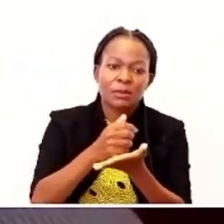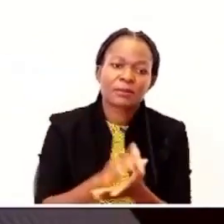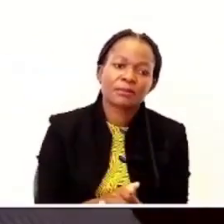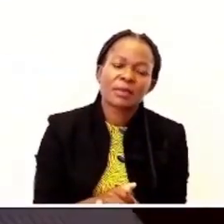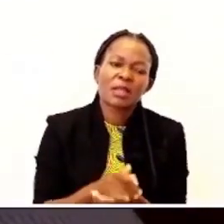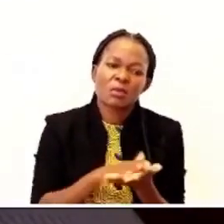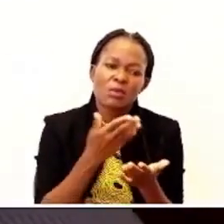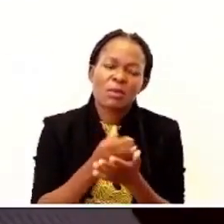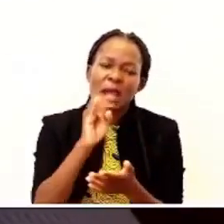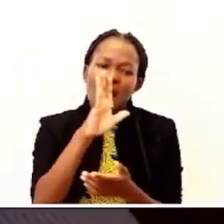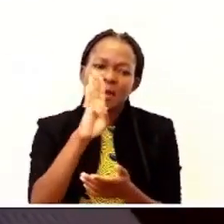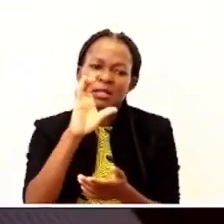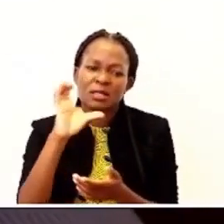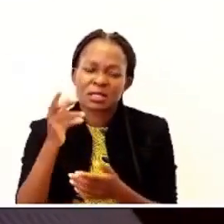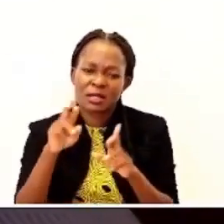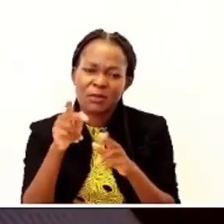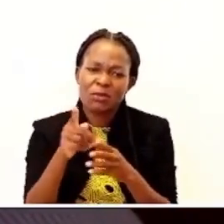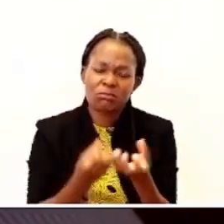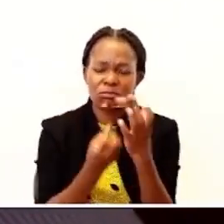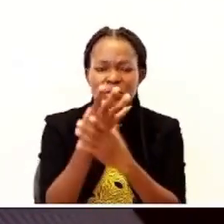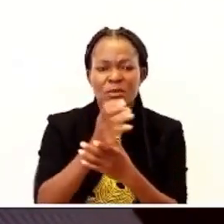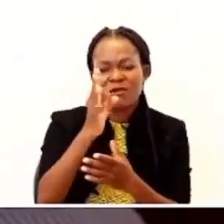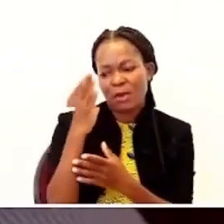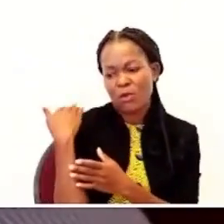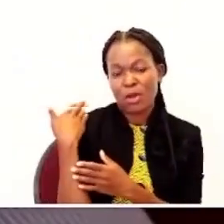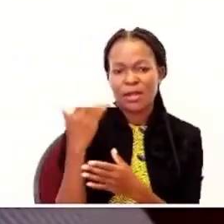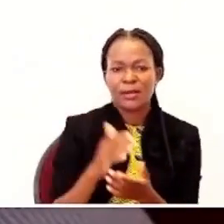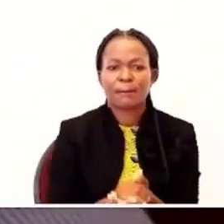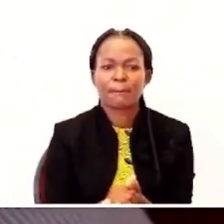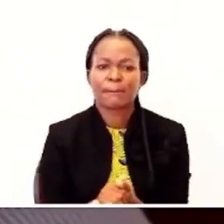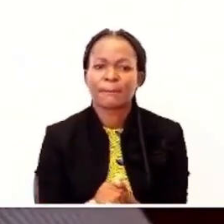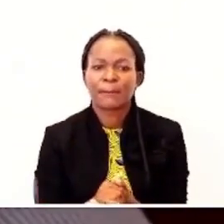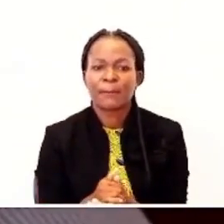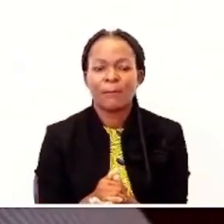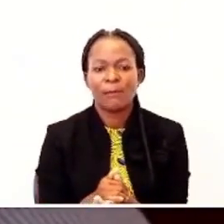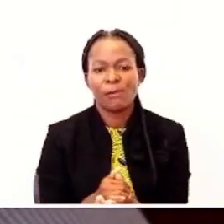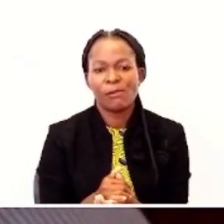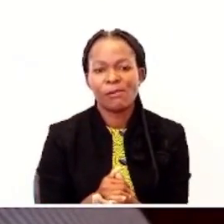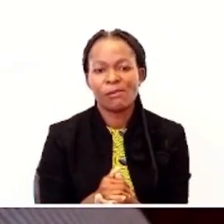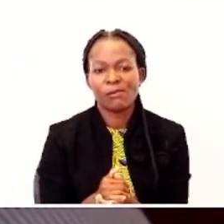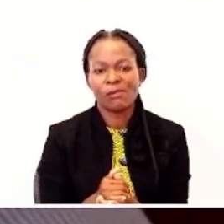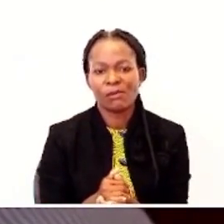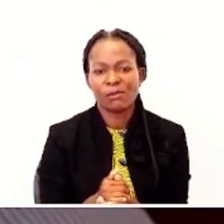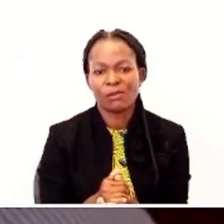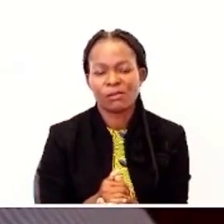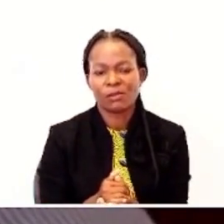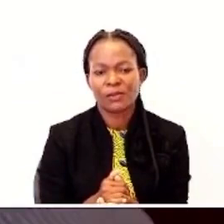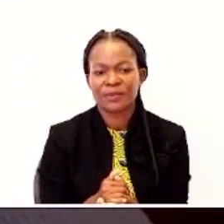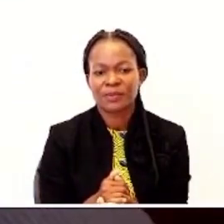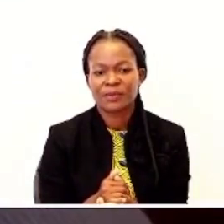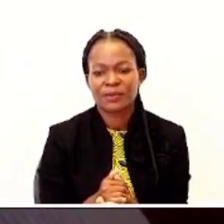IPCC report, Working Group 2 in February, is that